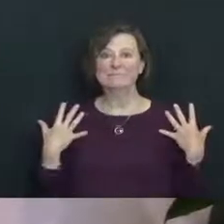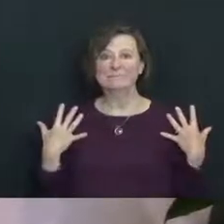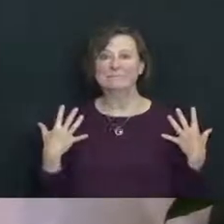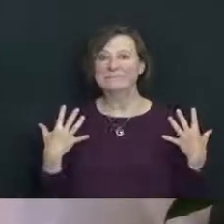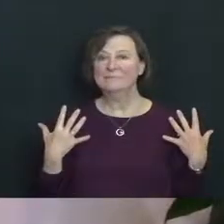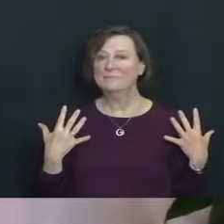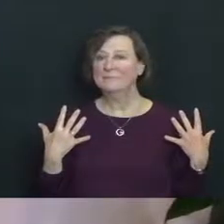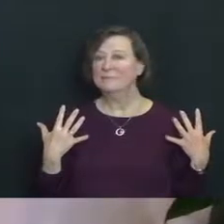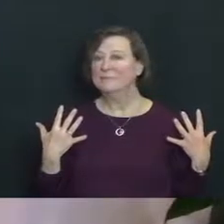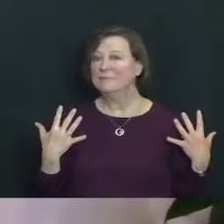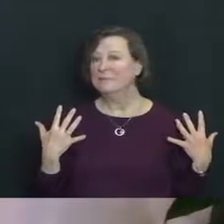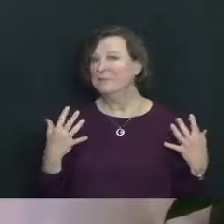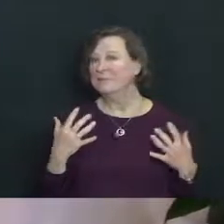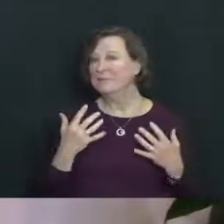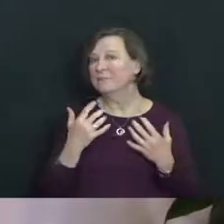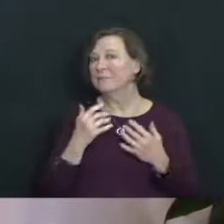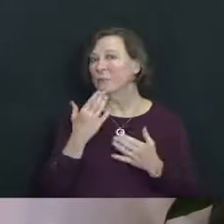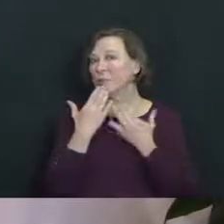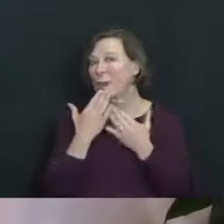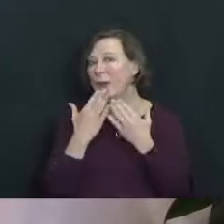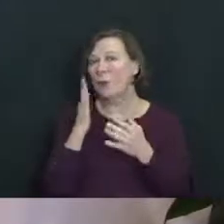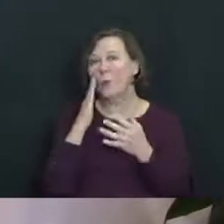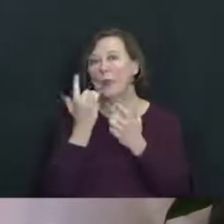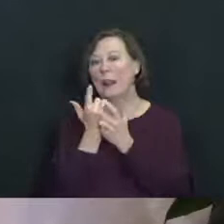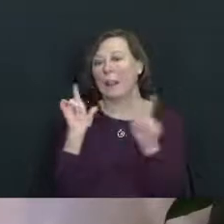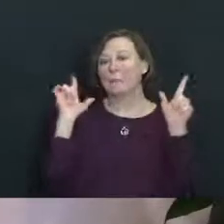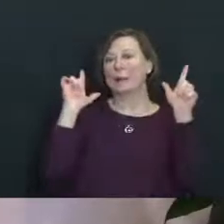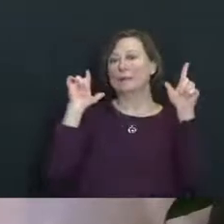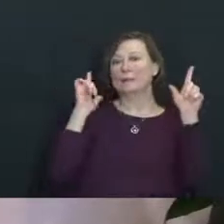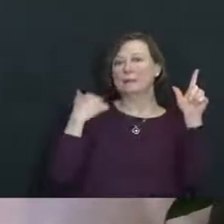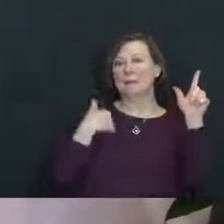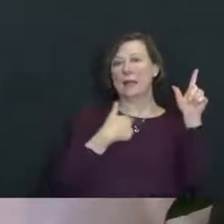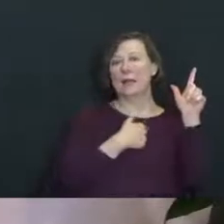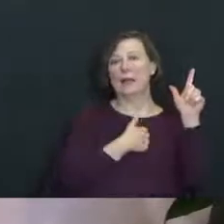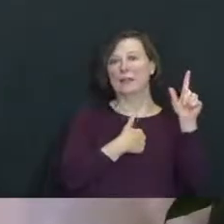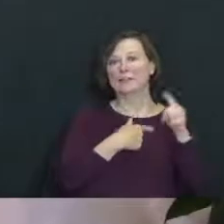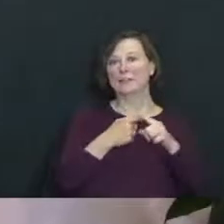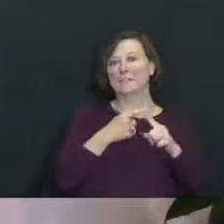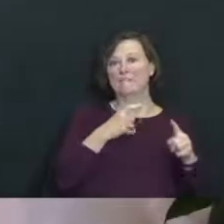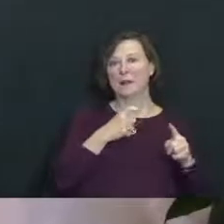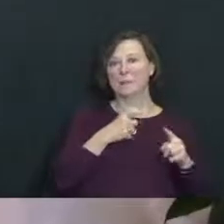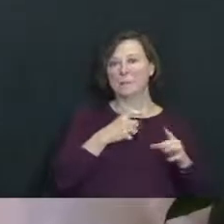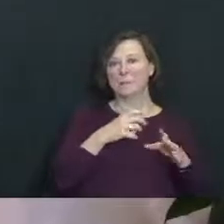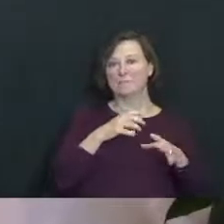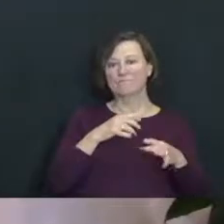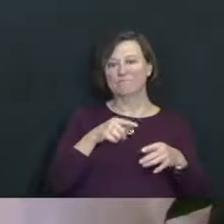Gratitude liberates us from a sense of entitlement.